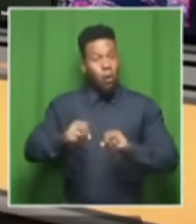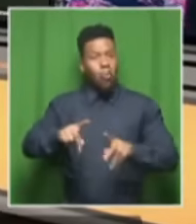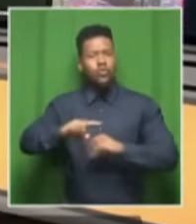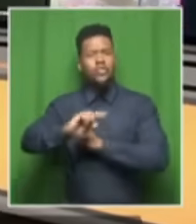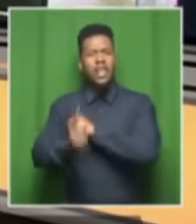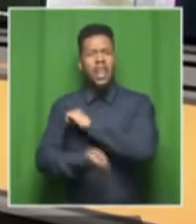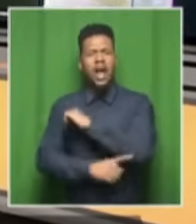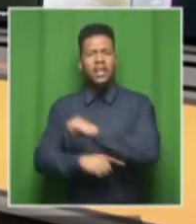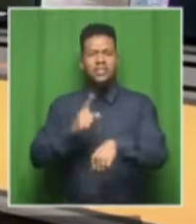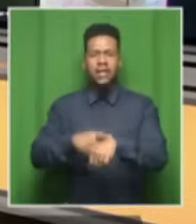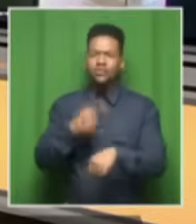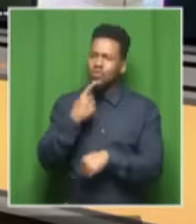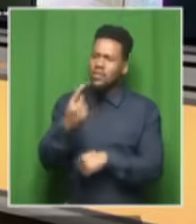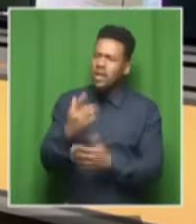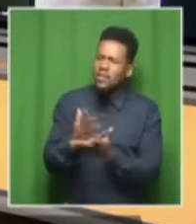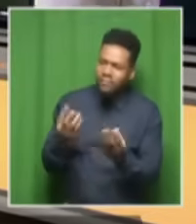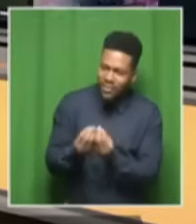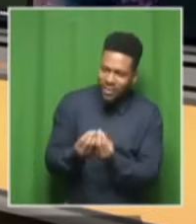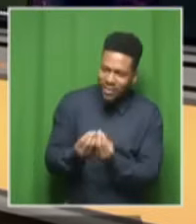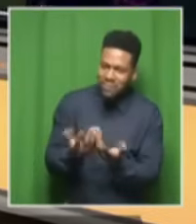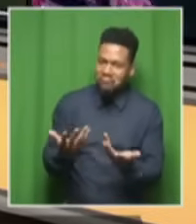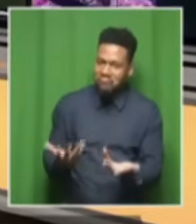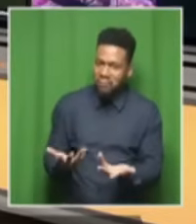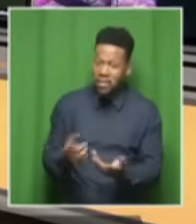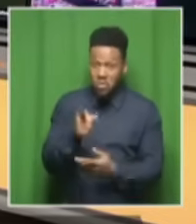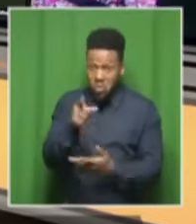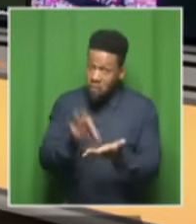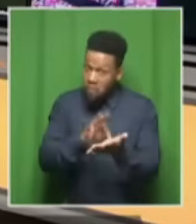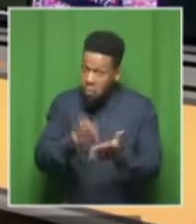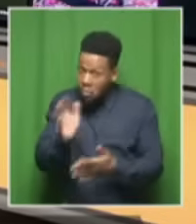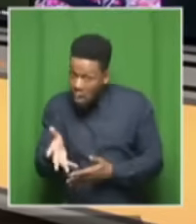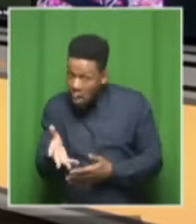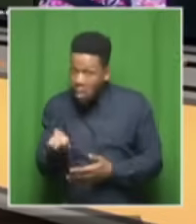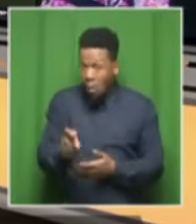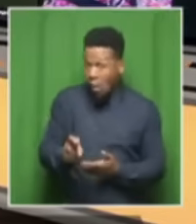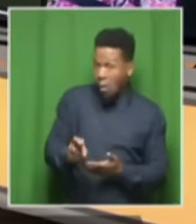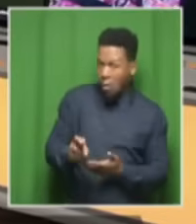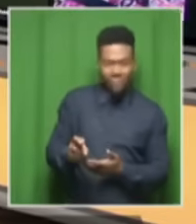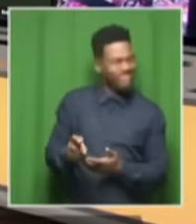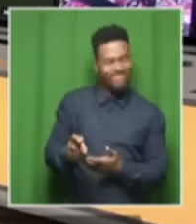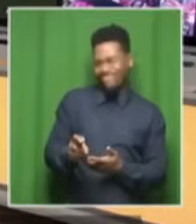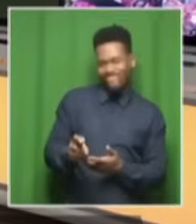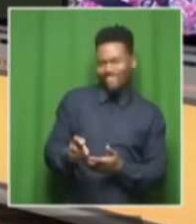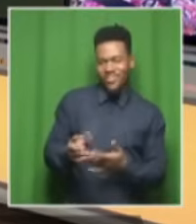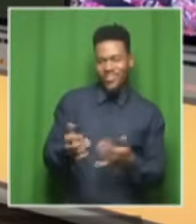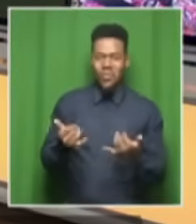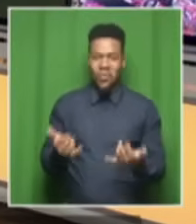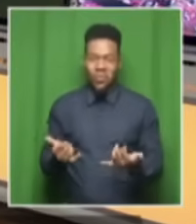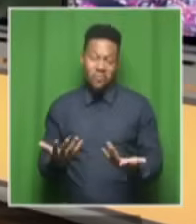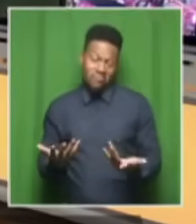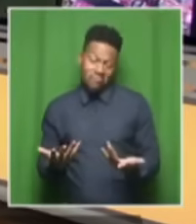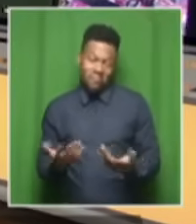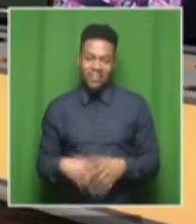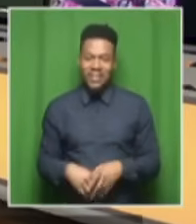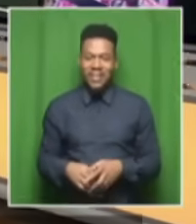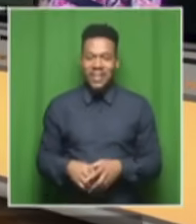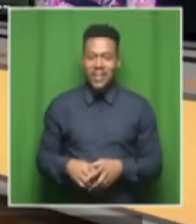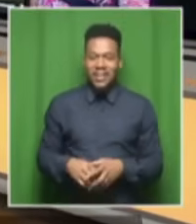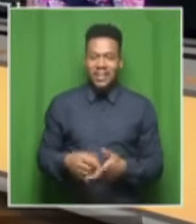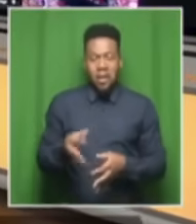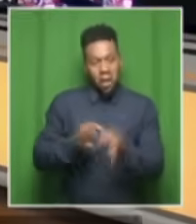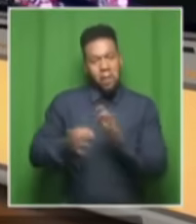to say, most importantly, are you going to vote or not? Do you feel like someone deserves your vote, or are you keeping away from the